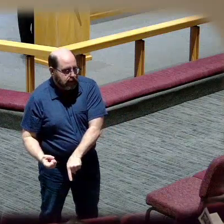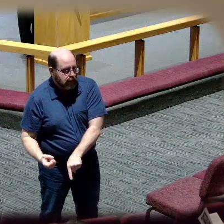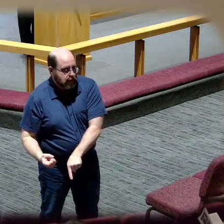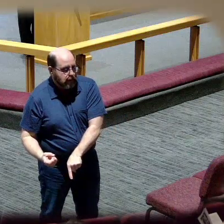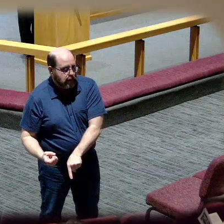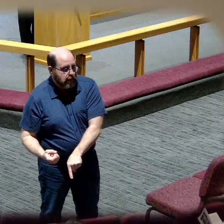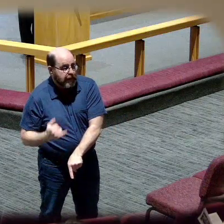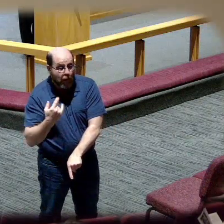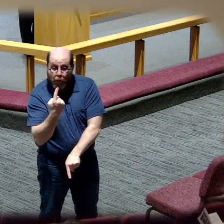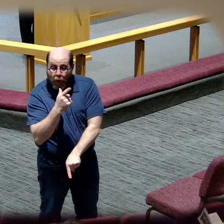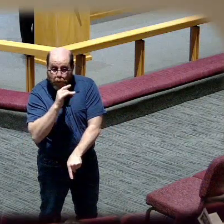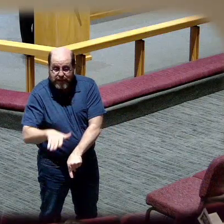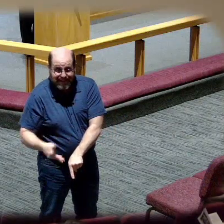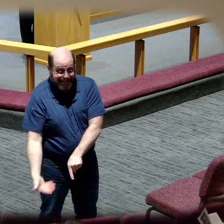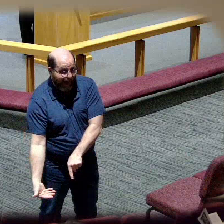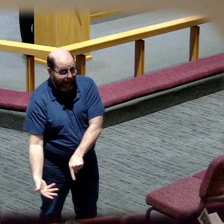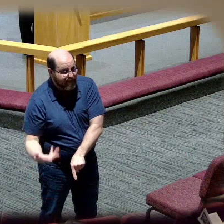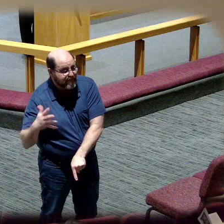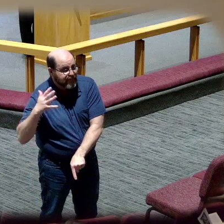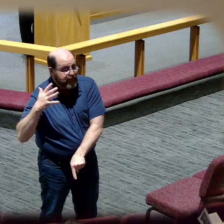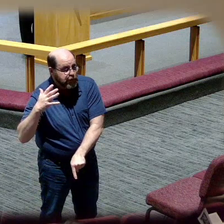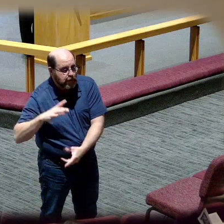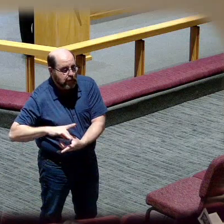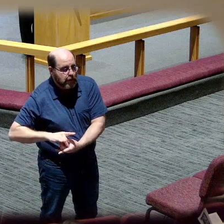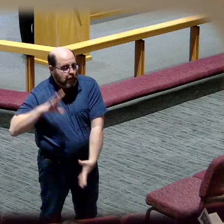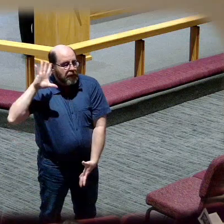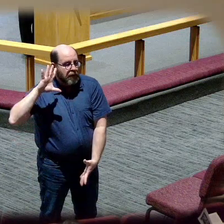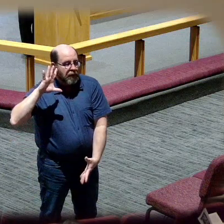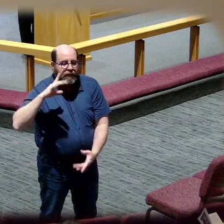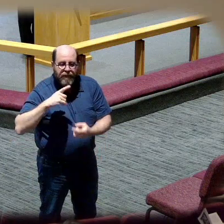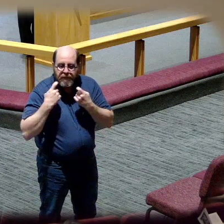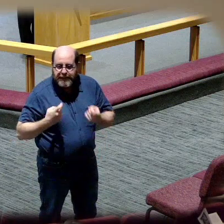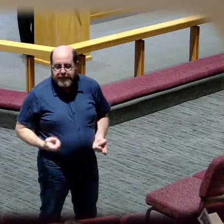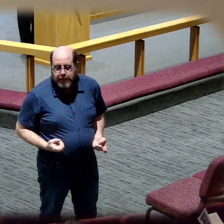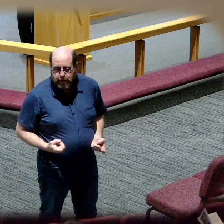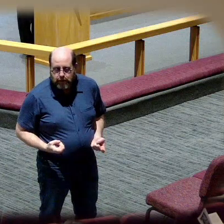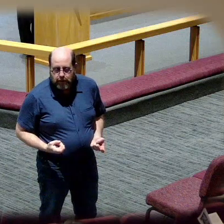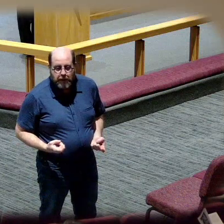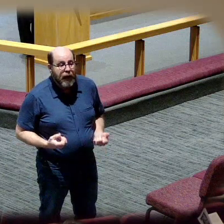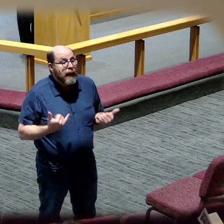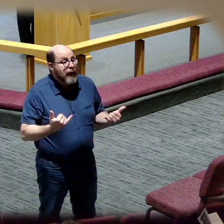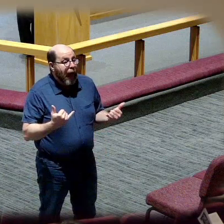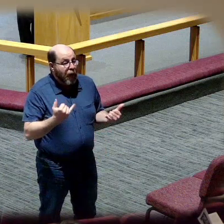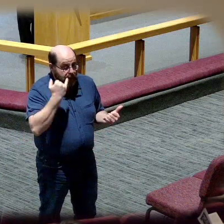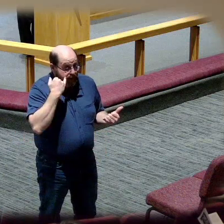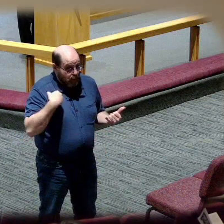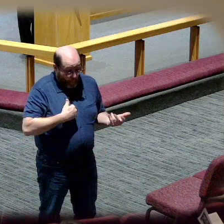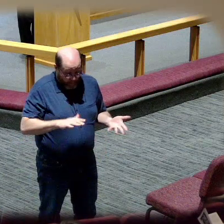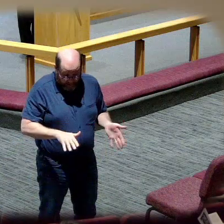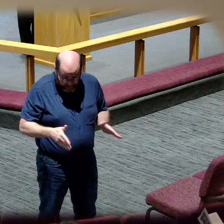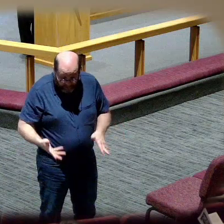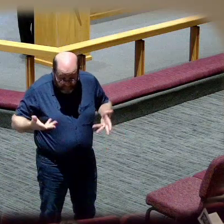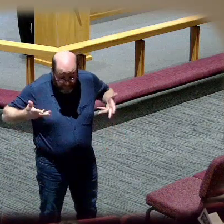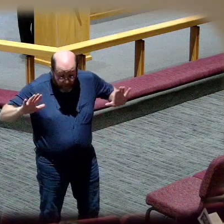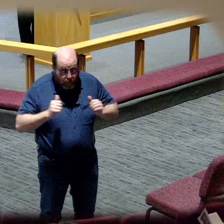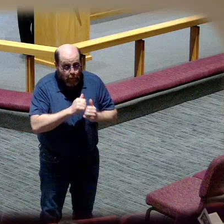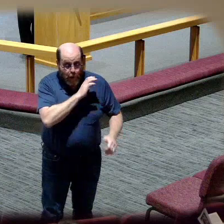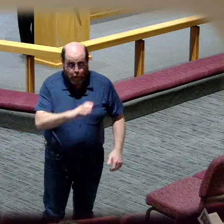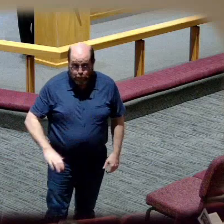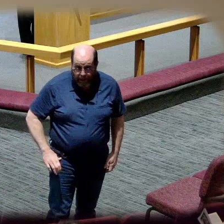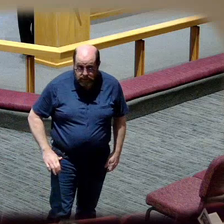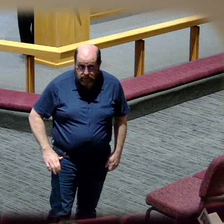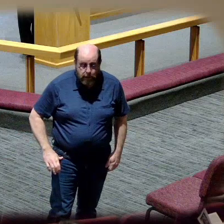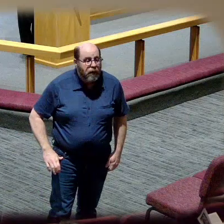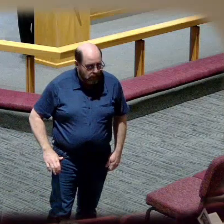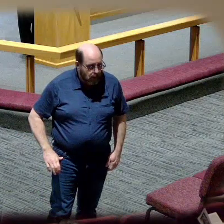For one who has died has been set free from sin. Now, if we have died with Christ, we